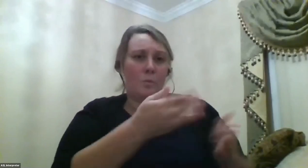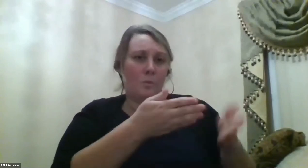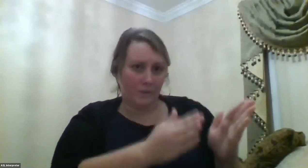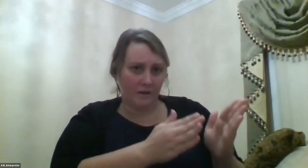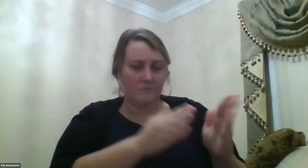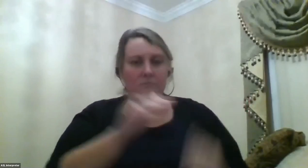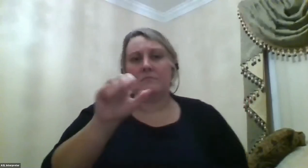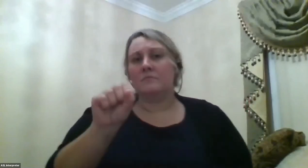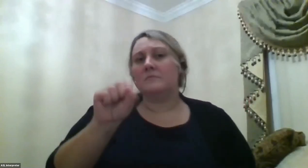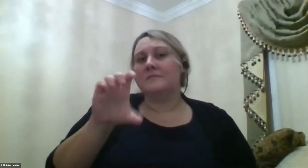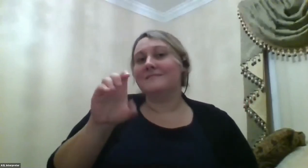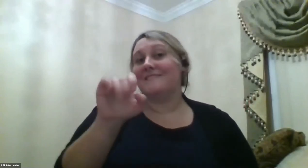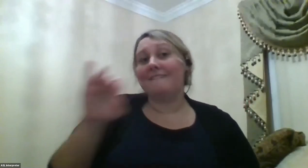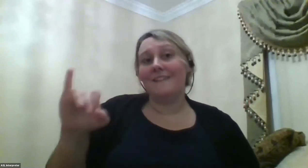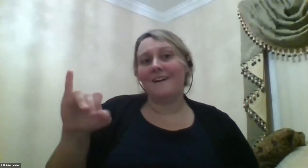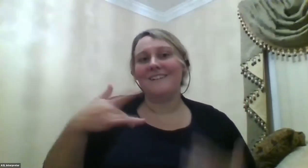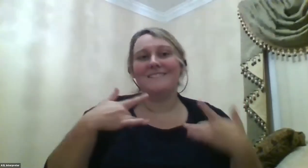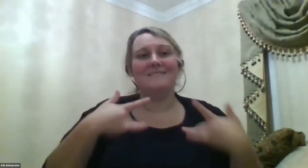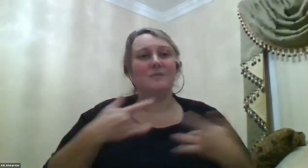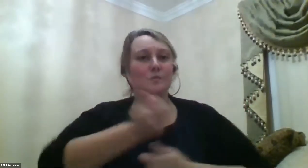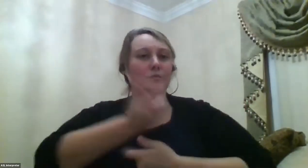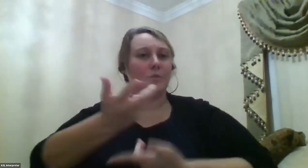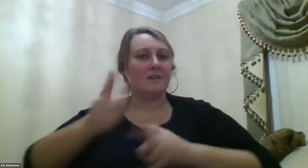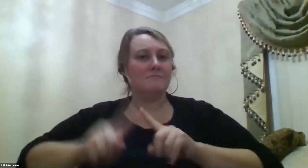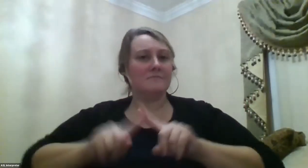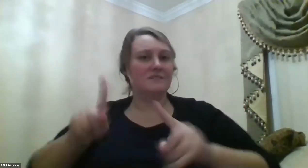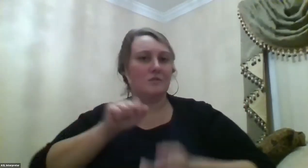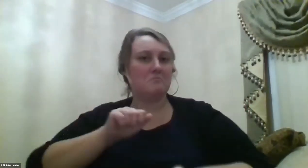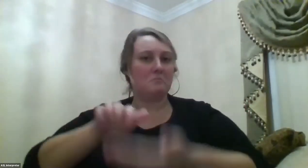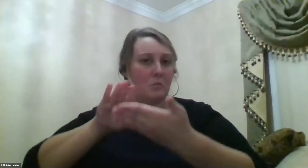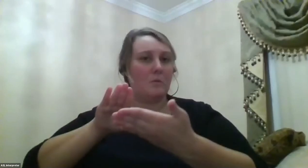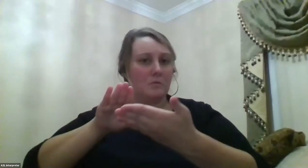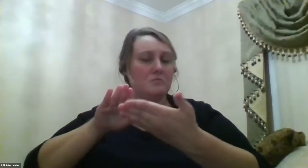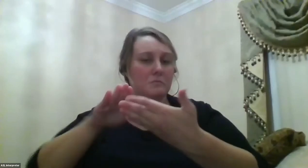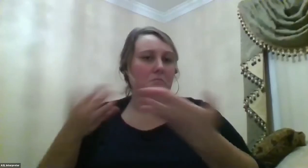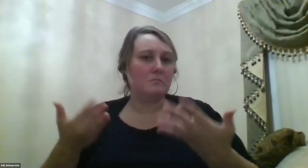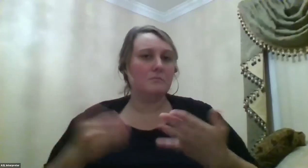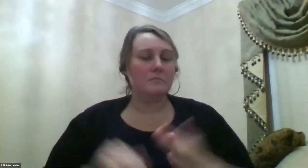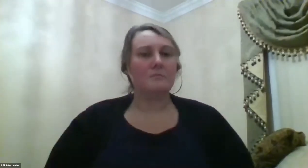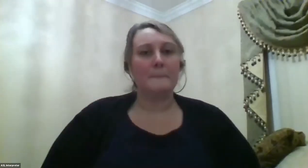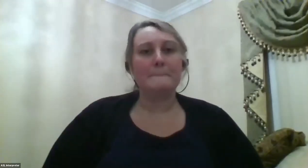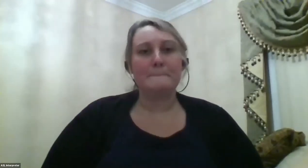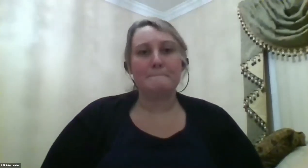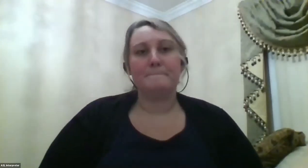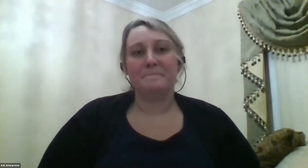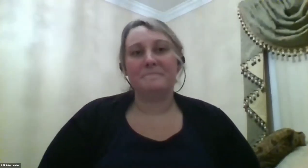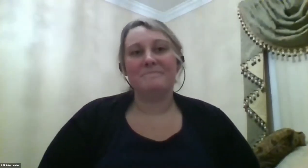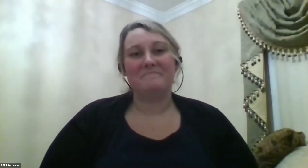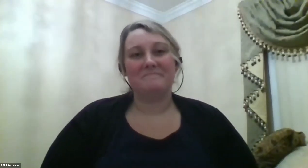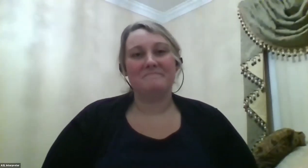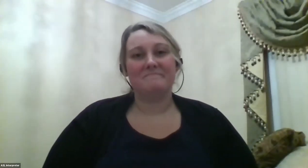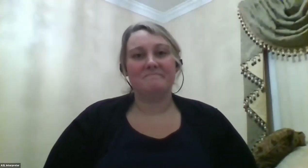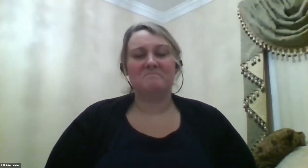and yeah, I think it's a, it's a way of, of having like another, uh, another kind of language